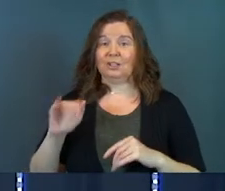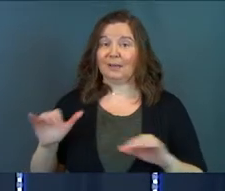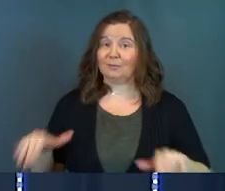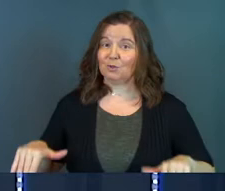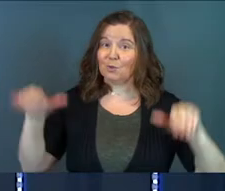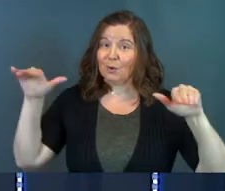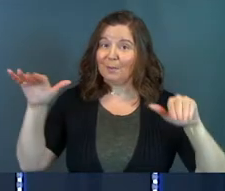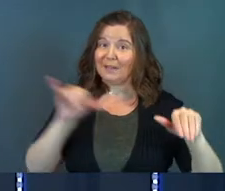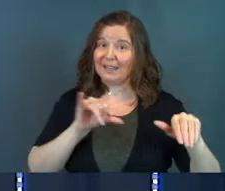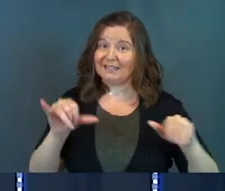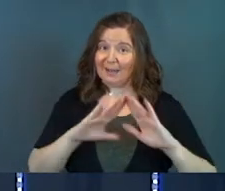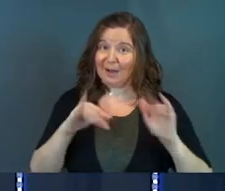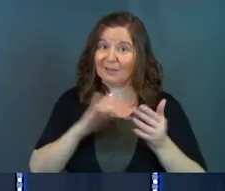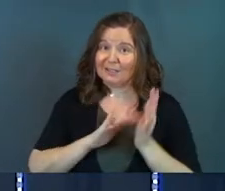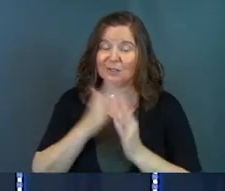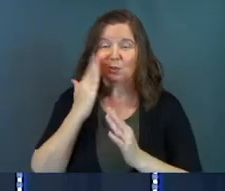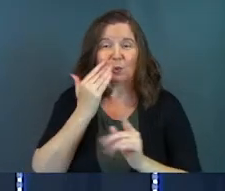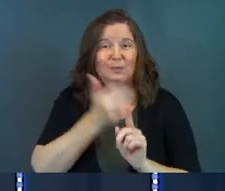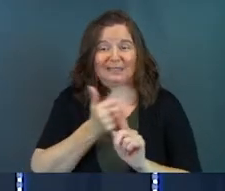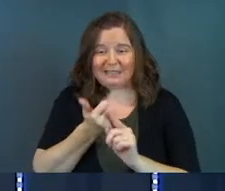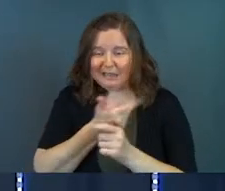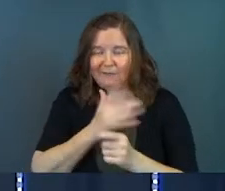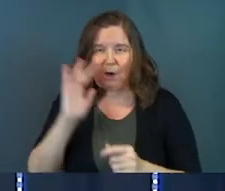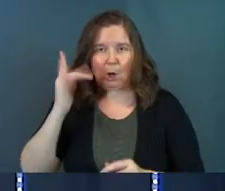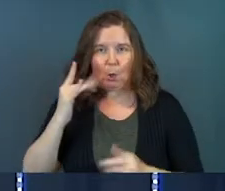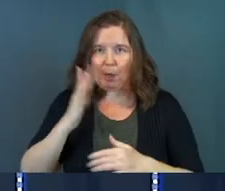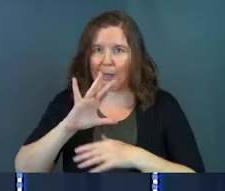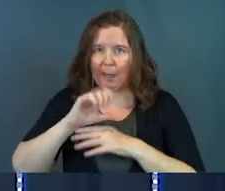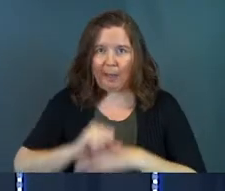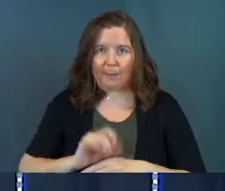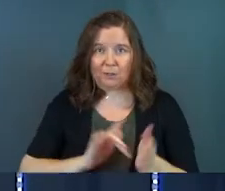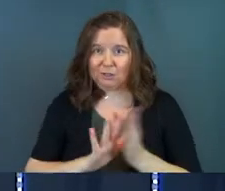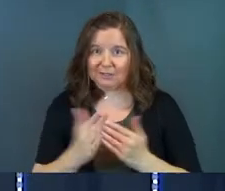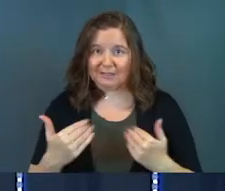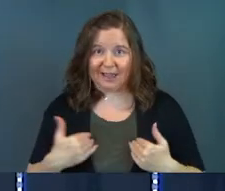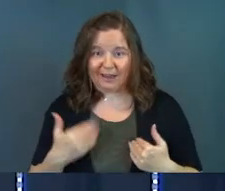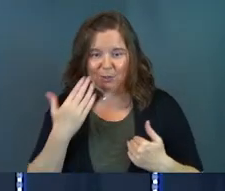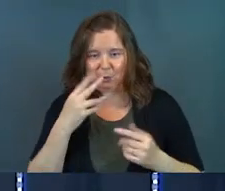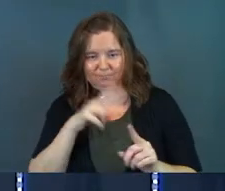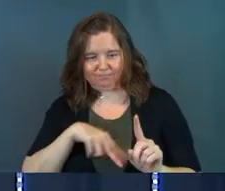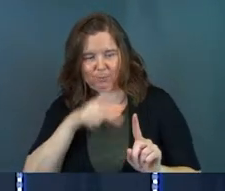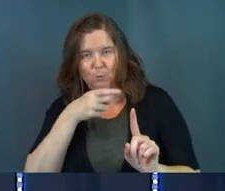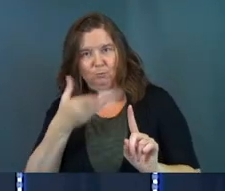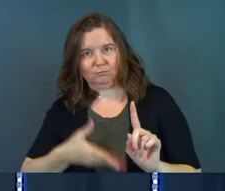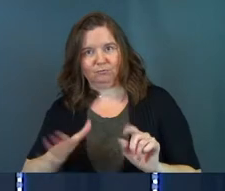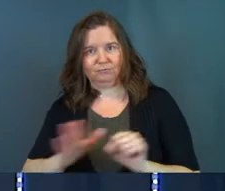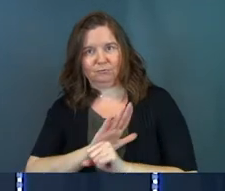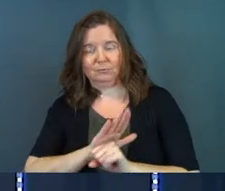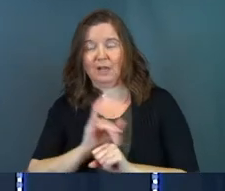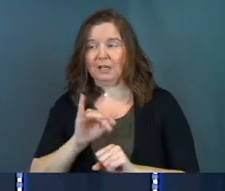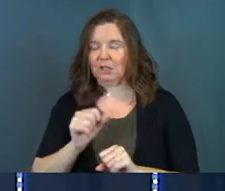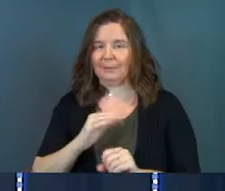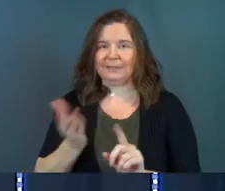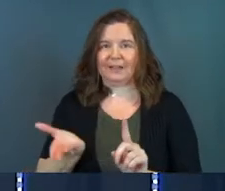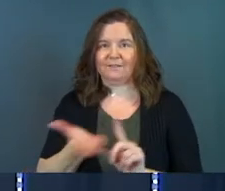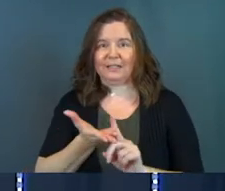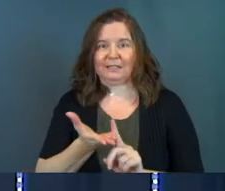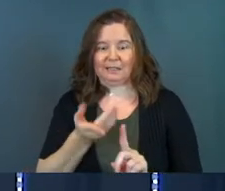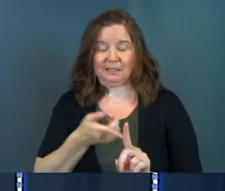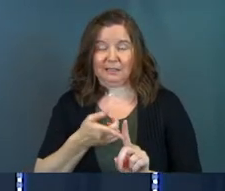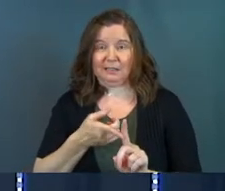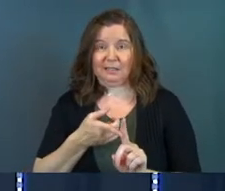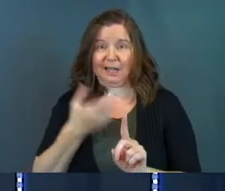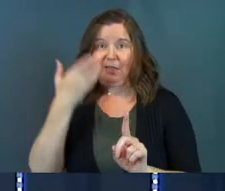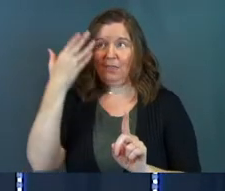same household as Jesus, knew every single annoying habit he had. And James is so convinced in